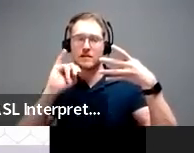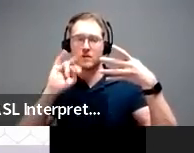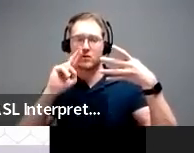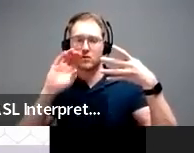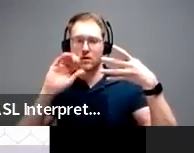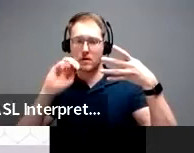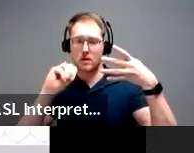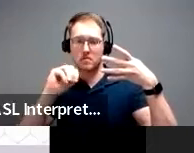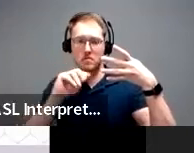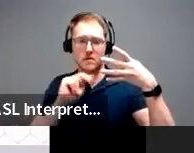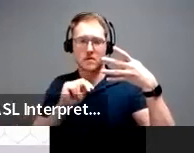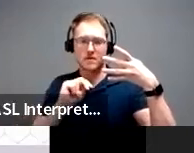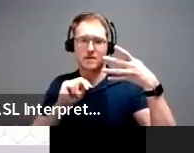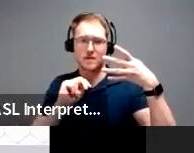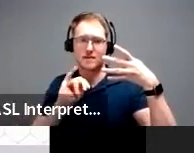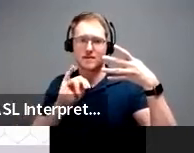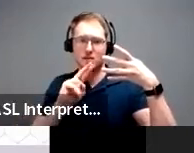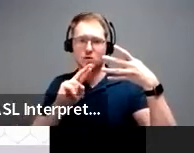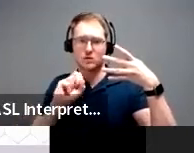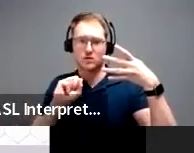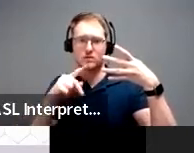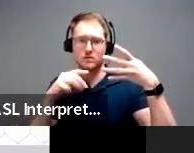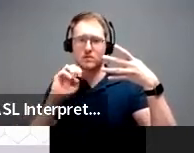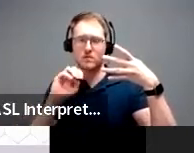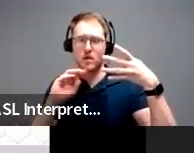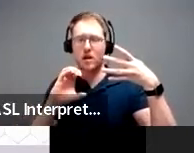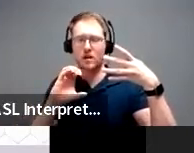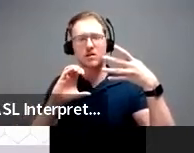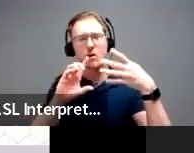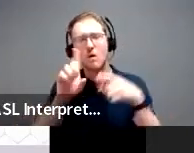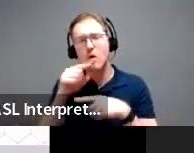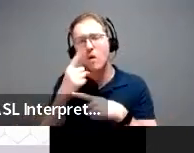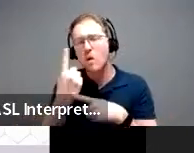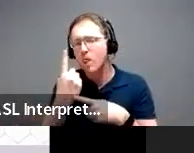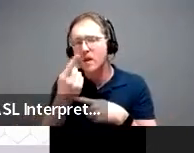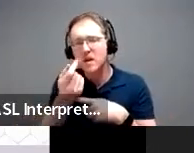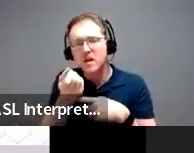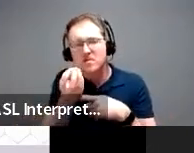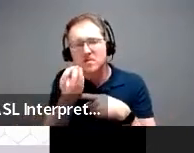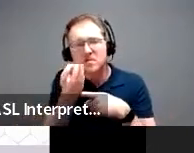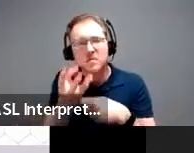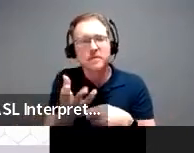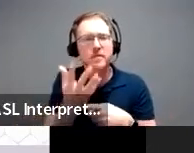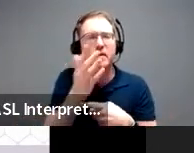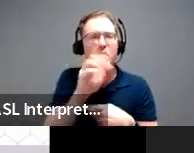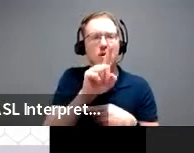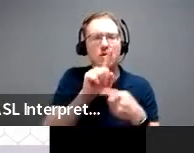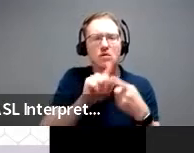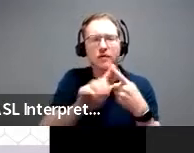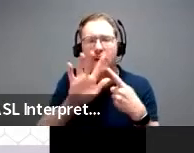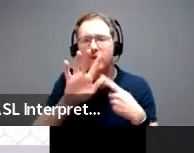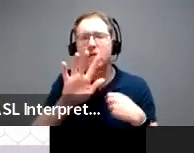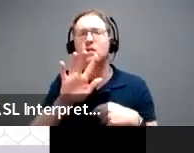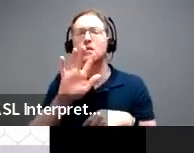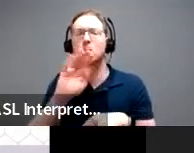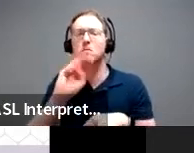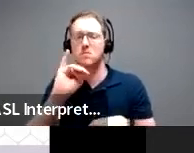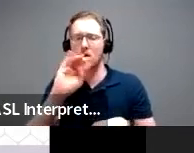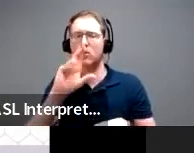the MIRI, the real mid-infrared heat camera, operates from 5 to 25